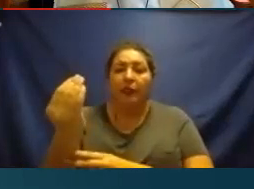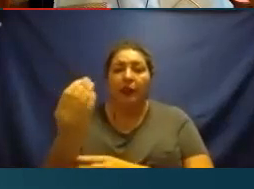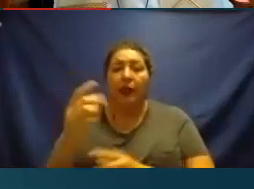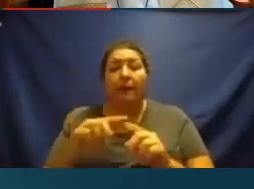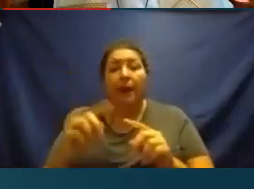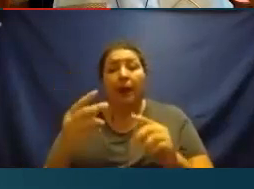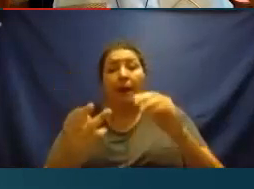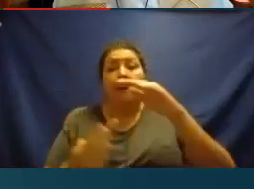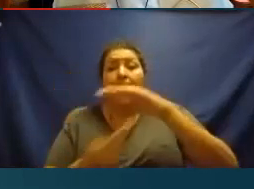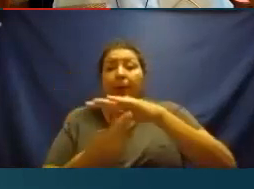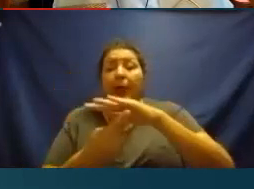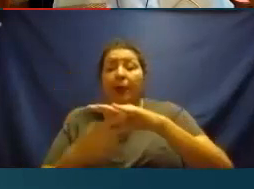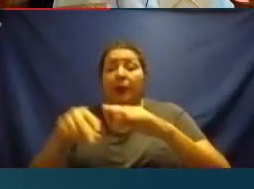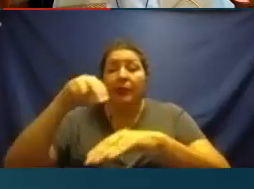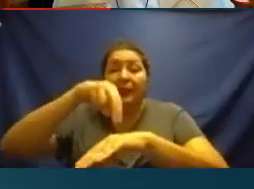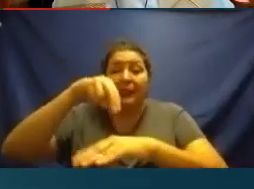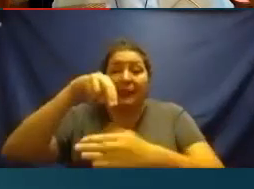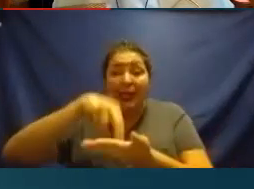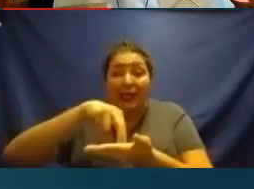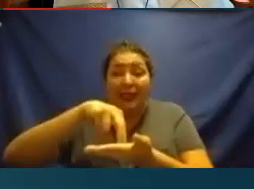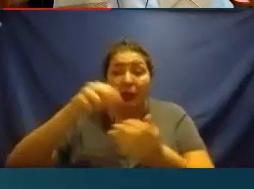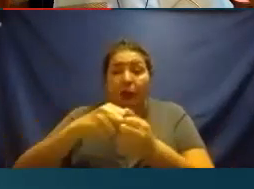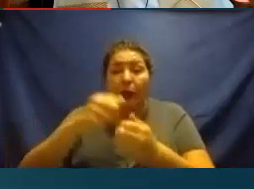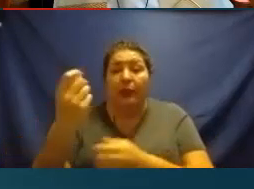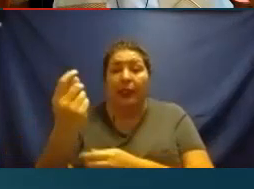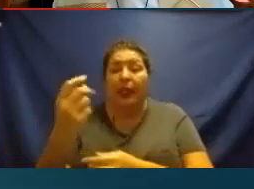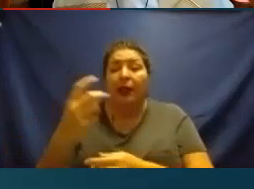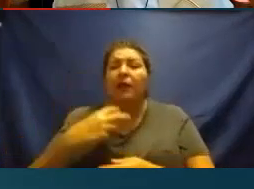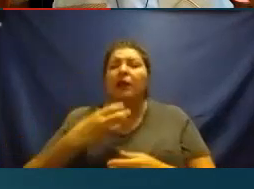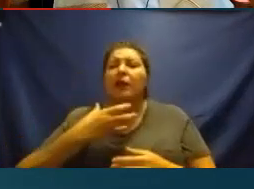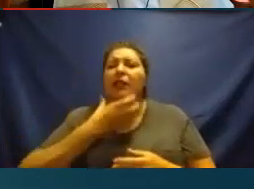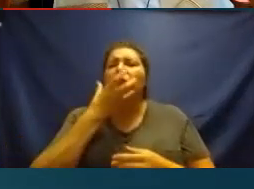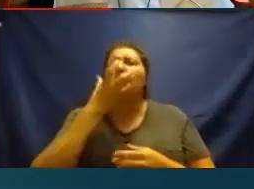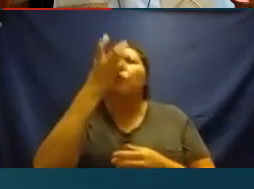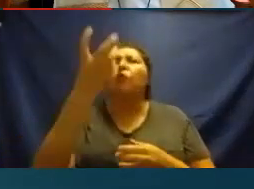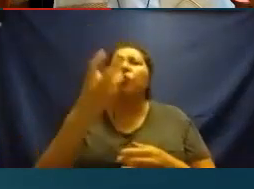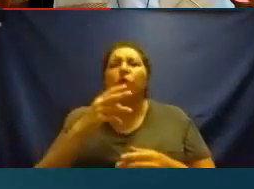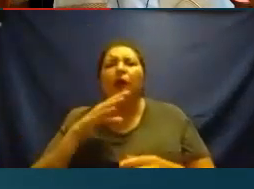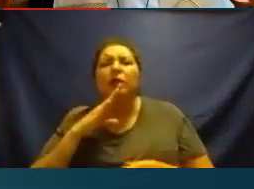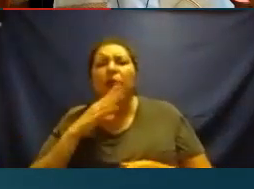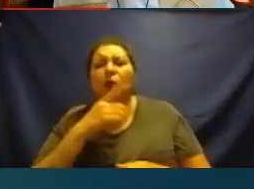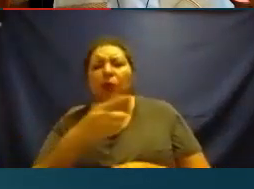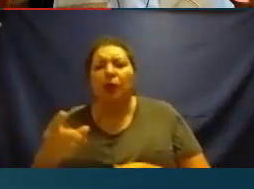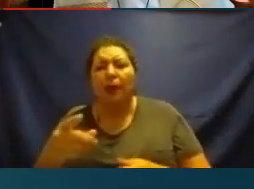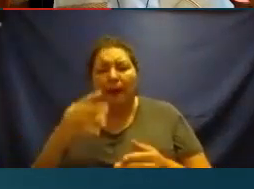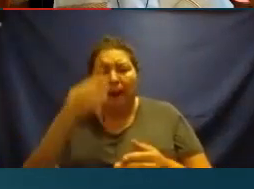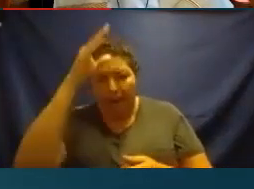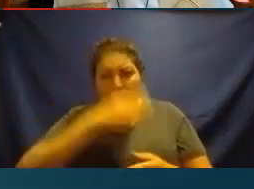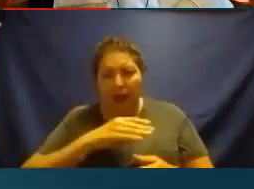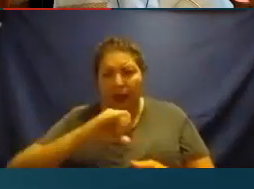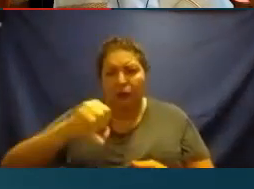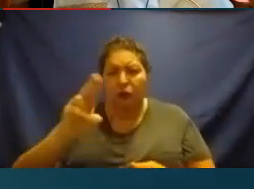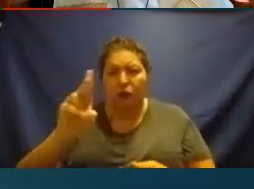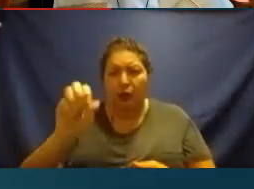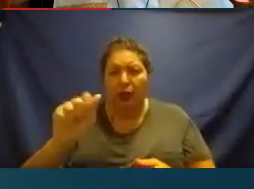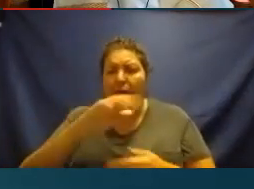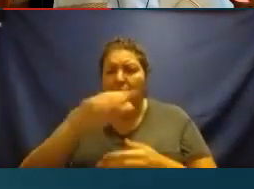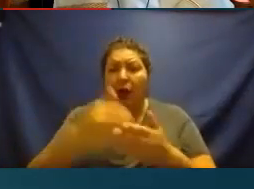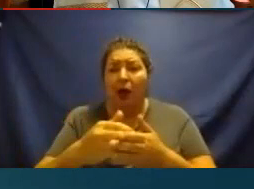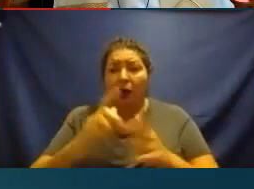Peter, standing with the 11, lifted up his voice and addressed them, "Men of Judea and all who dwell in